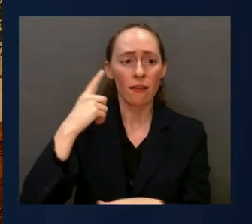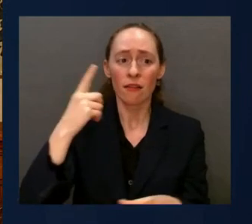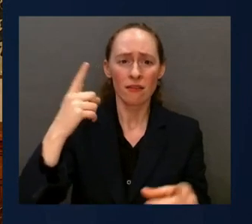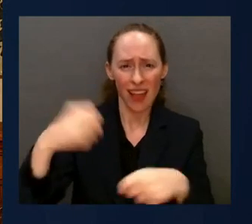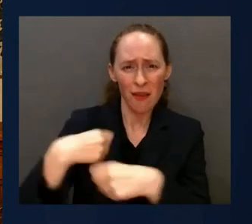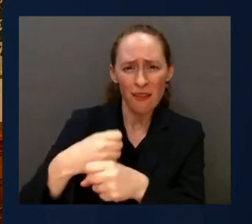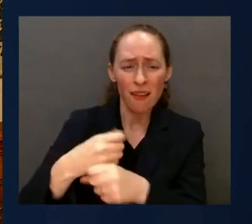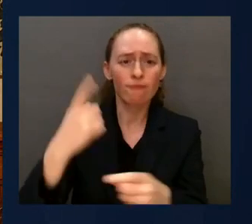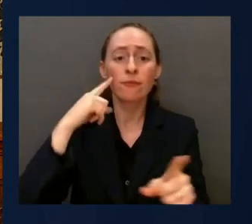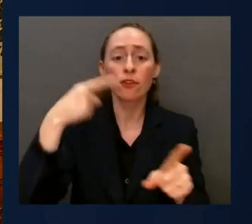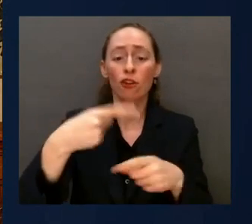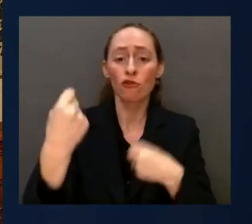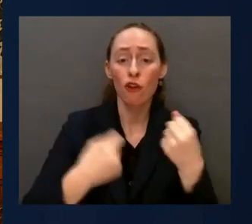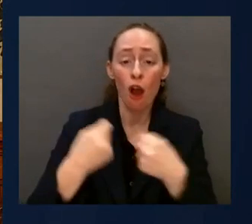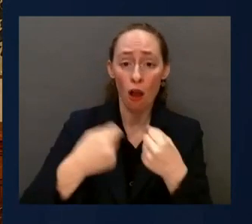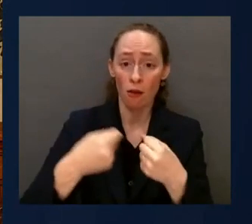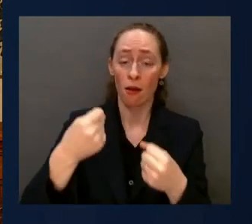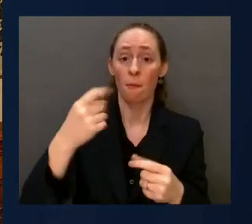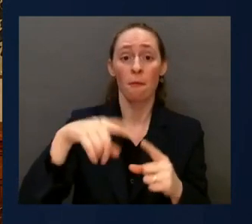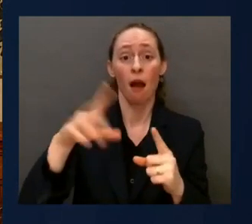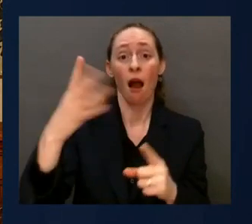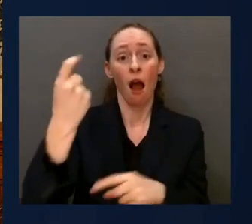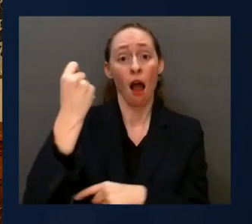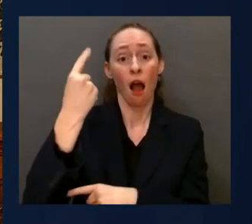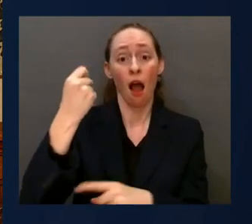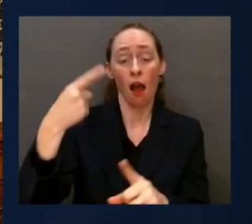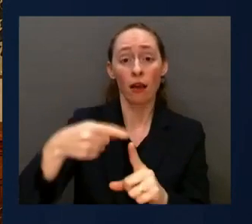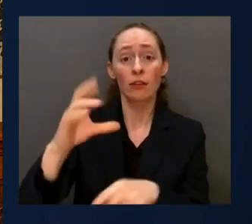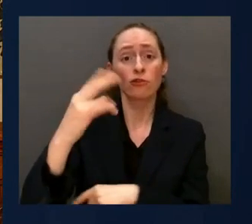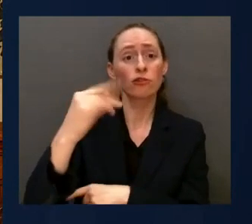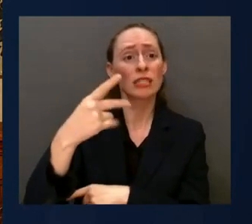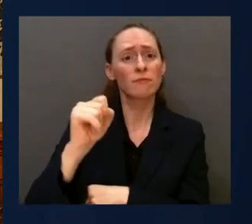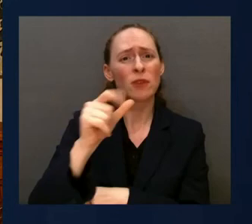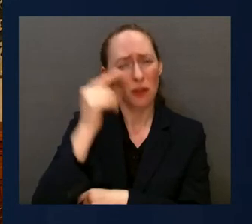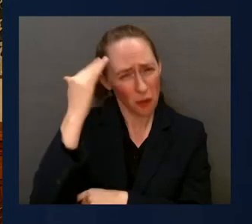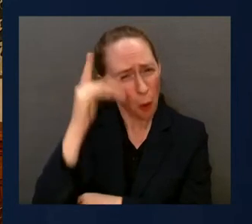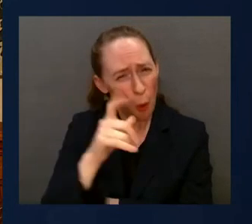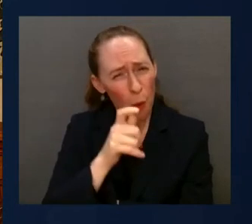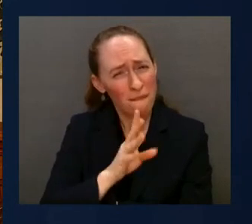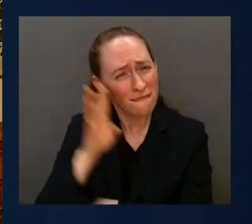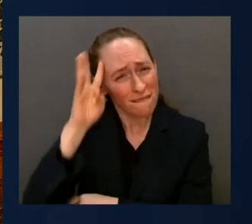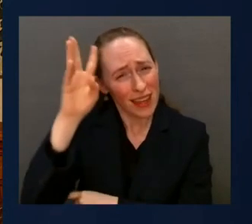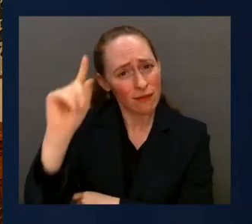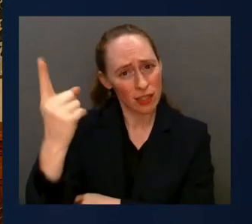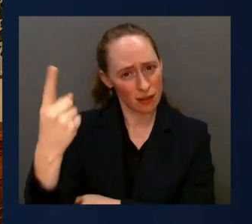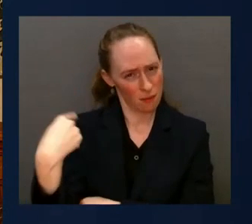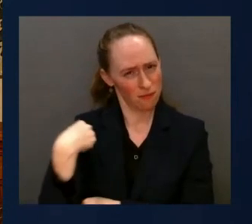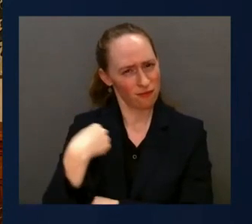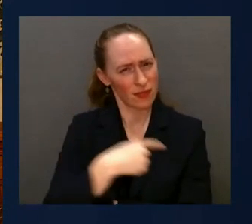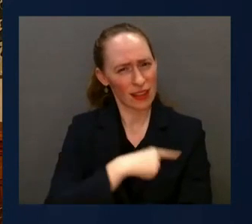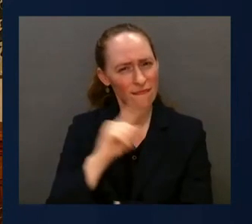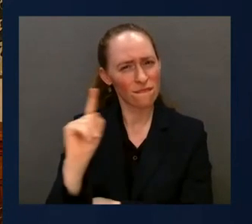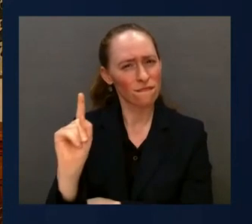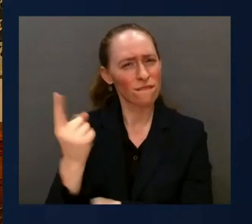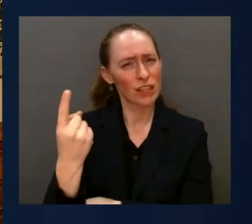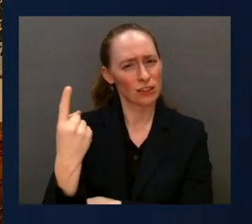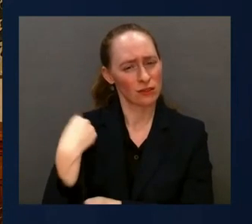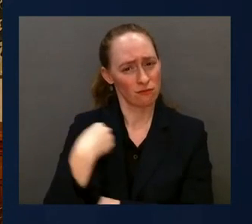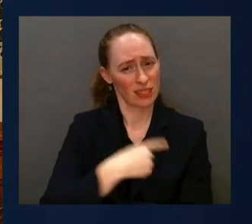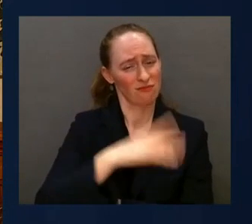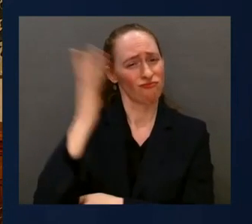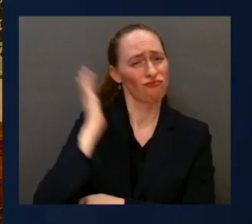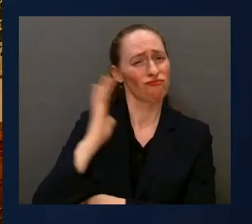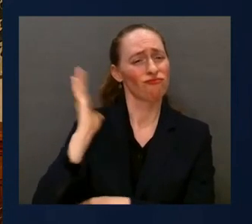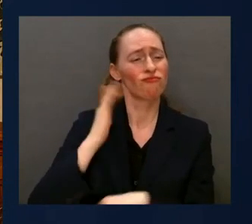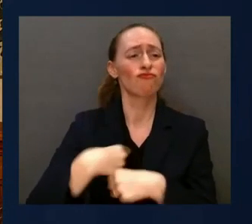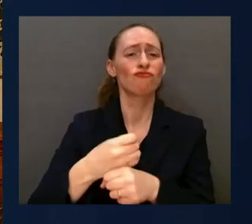America. We used to make 40% of the world's chips. In the last several decades, we lost